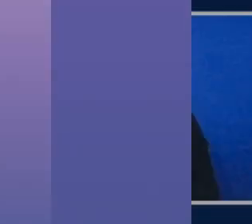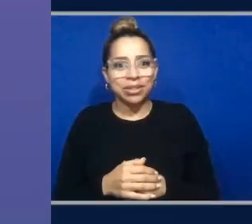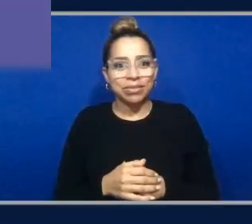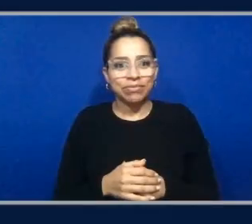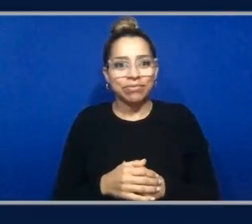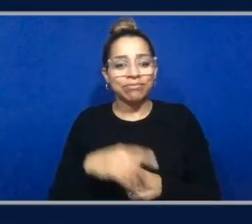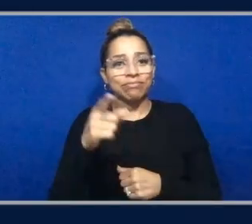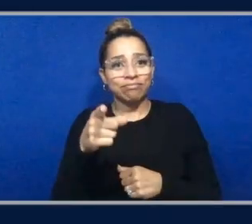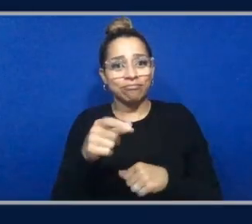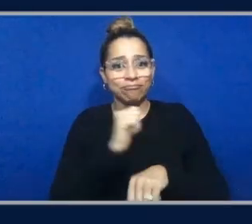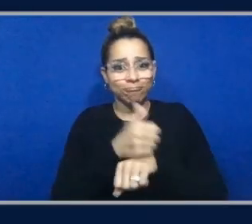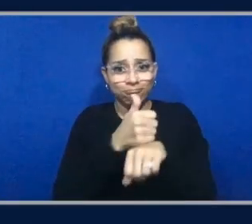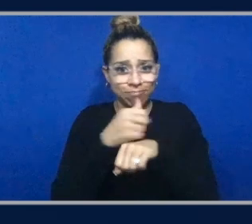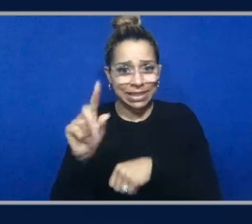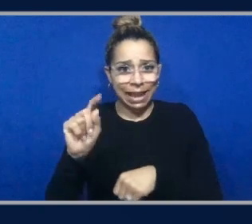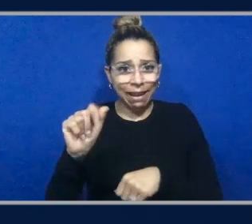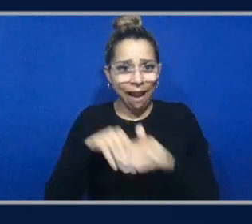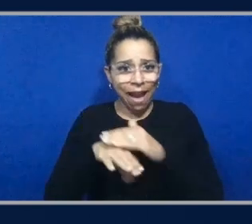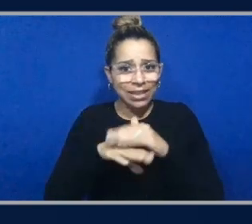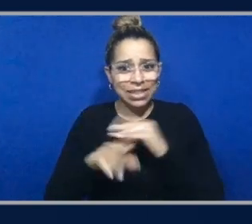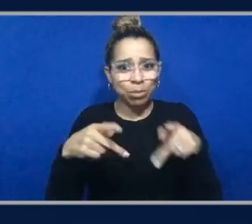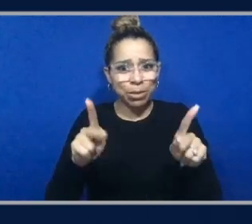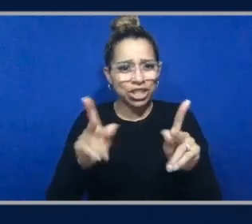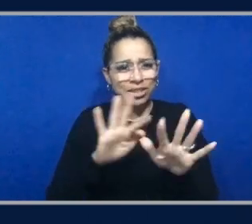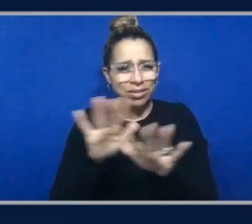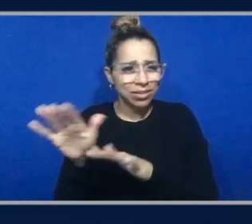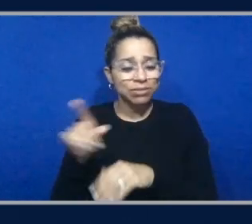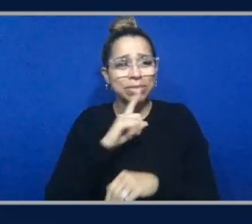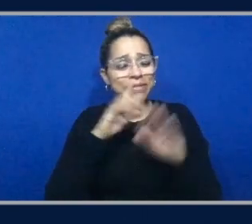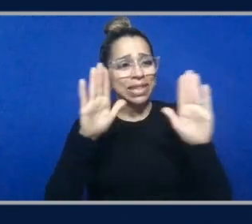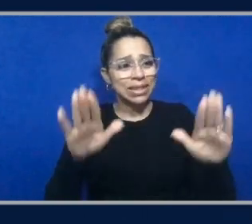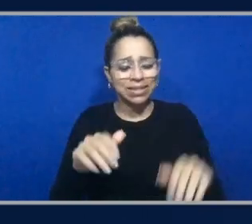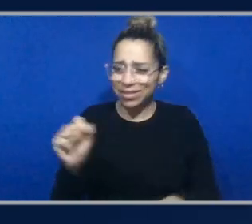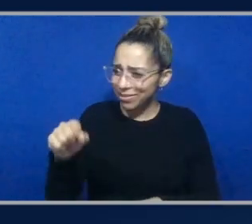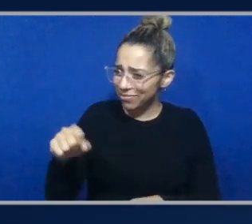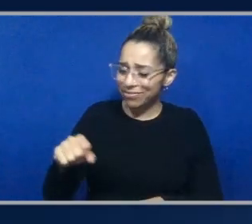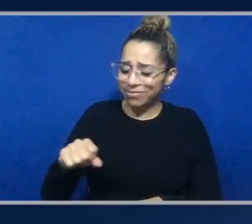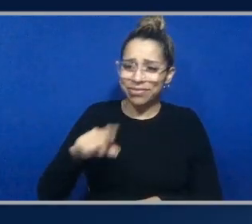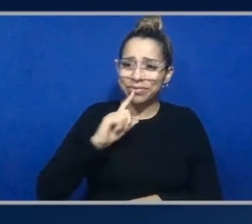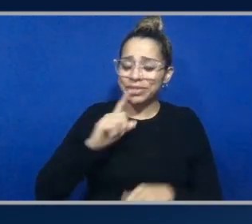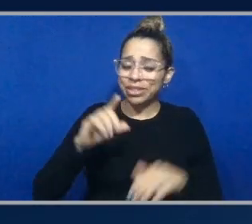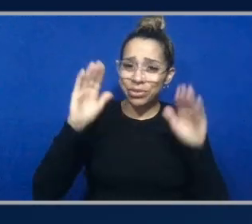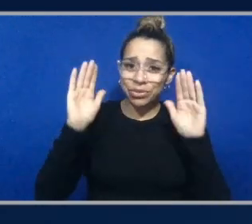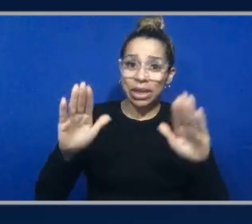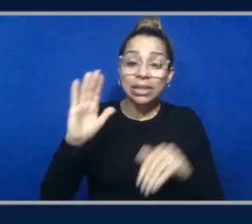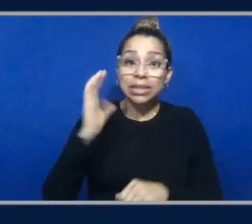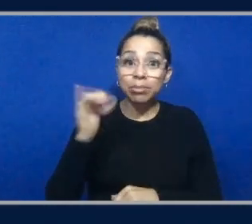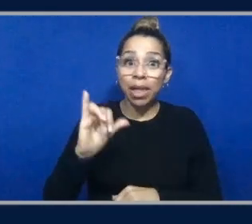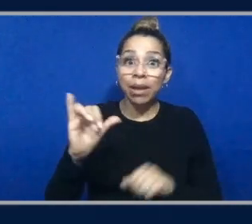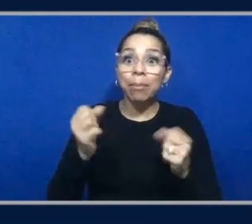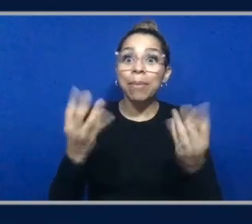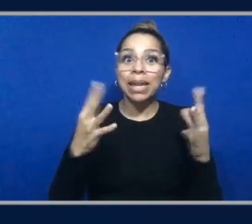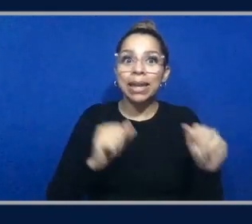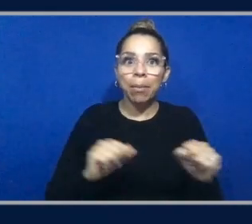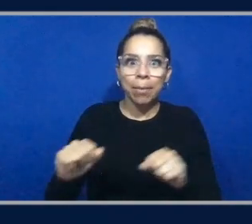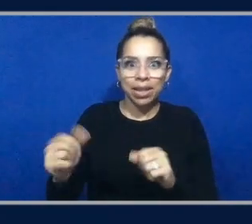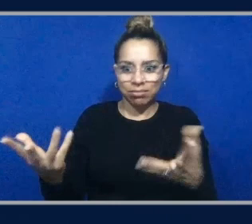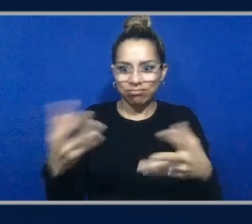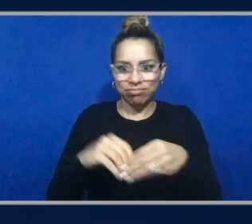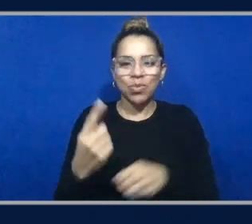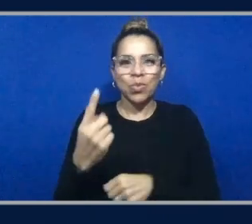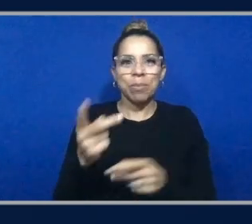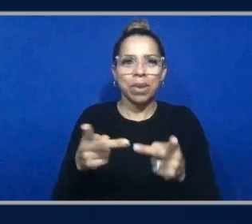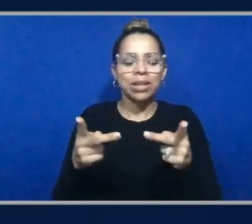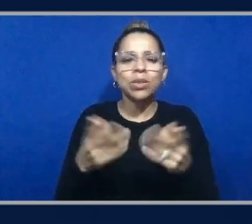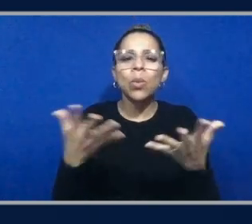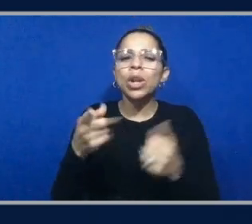slick. Congratulations. This is fantastic. It's pretty incredible. I mean, it seems like you've pulled together a lot of capabilities here. What do you see as some of the biggest ways